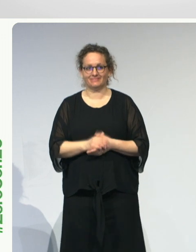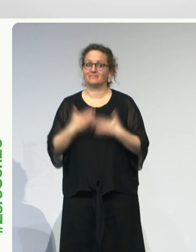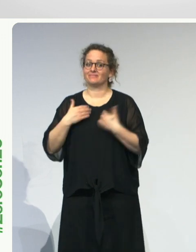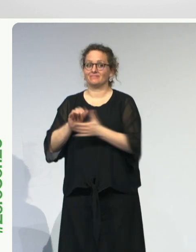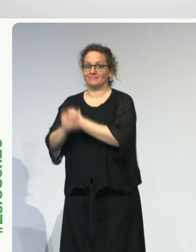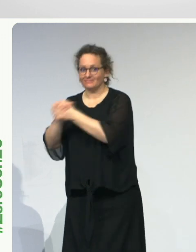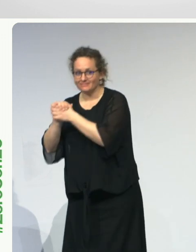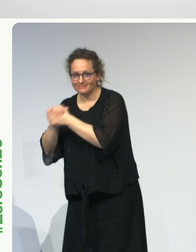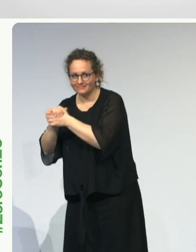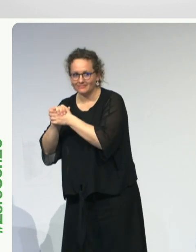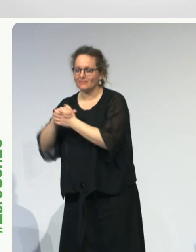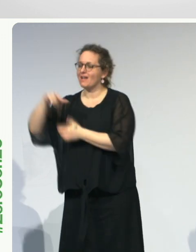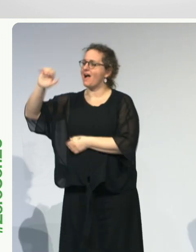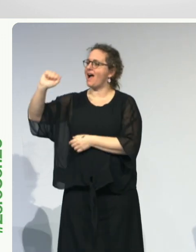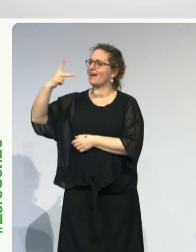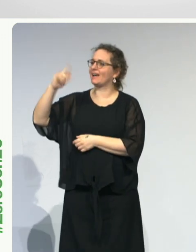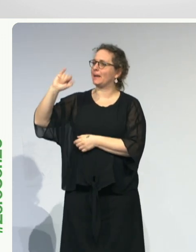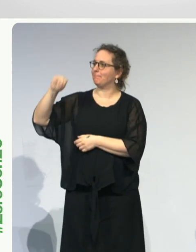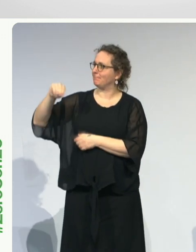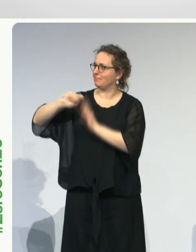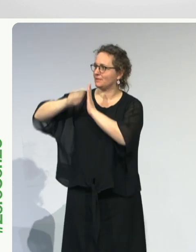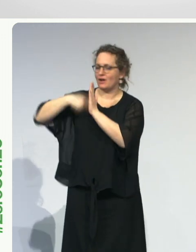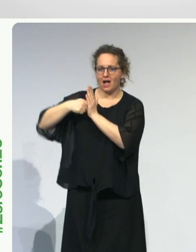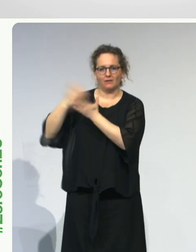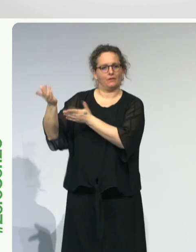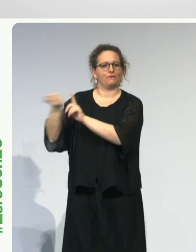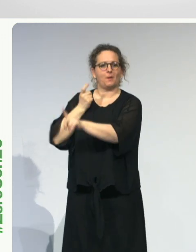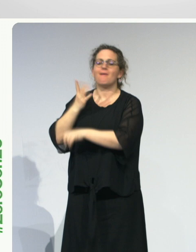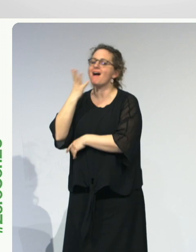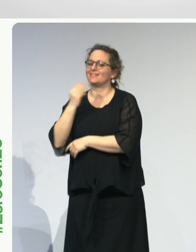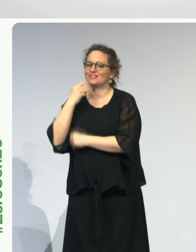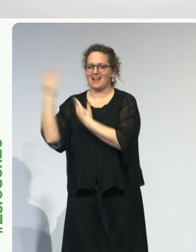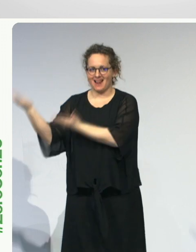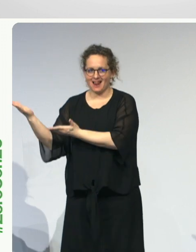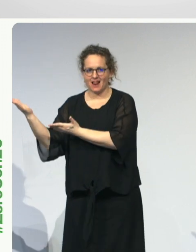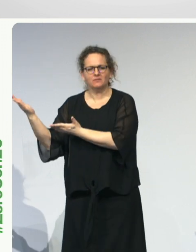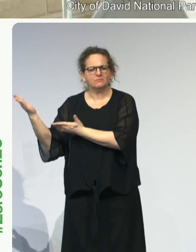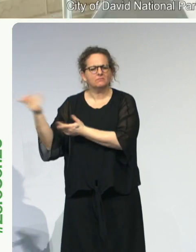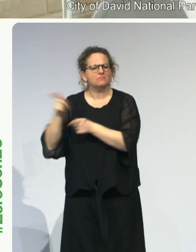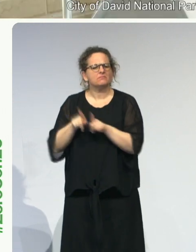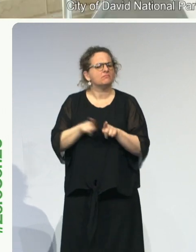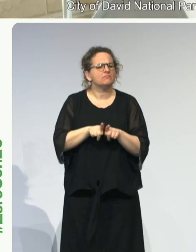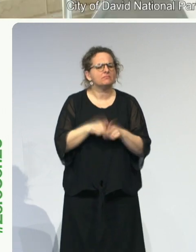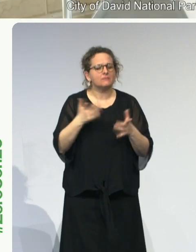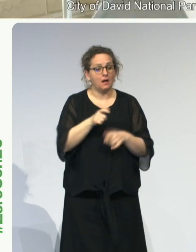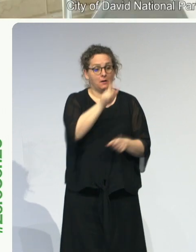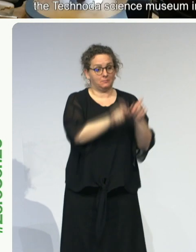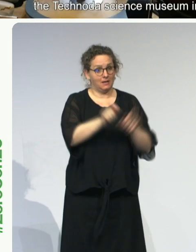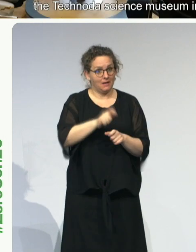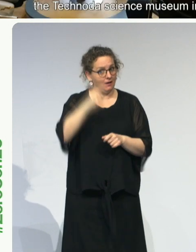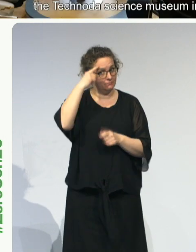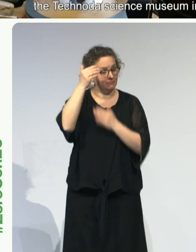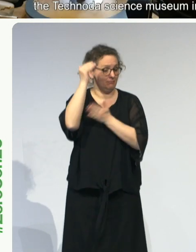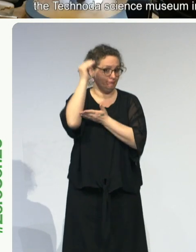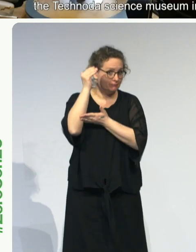Congratulations to Akim from Israel. Akim Israel is a national organization for people with intellectual disability and their